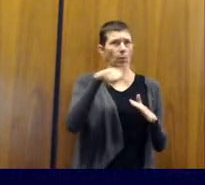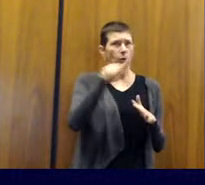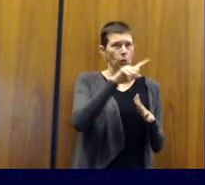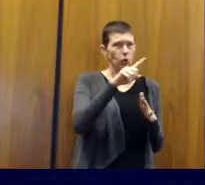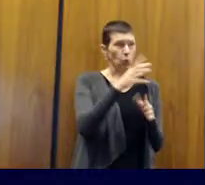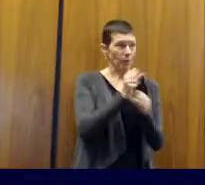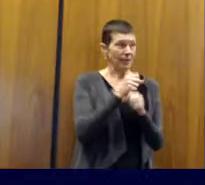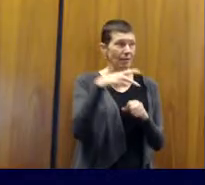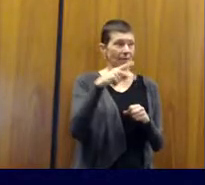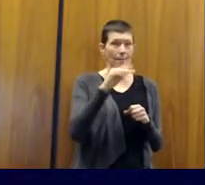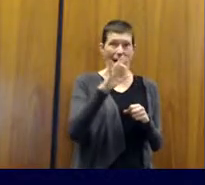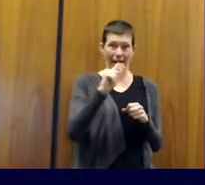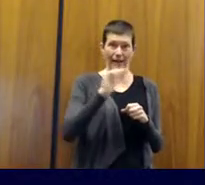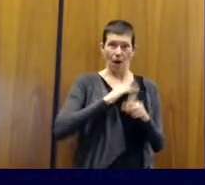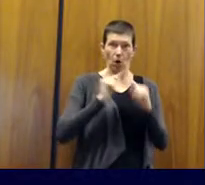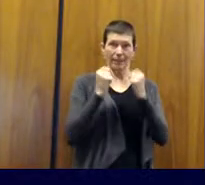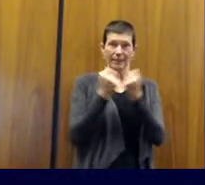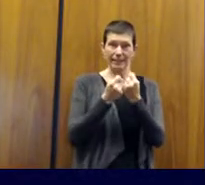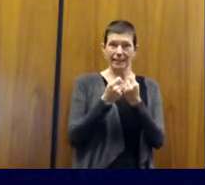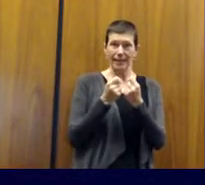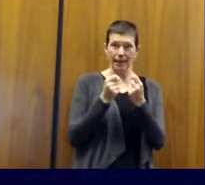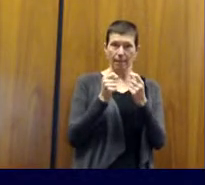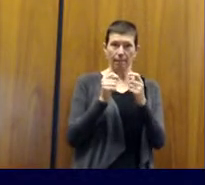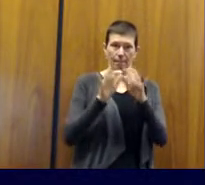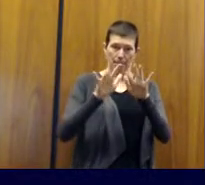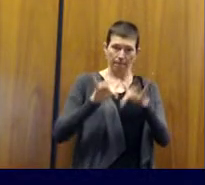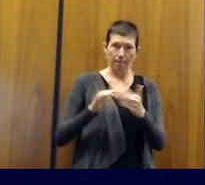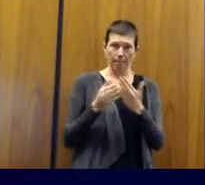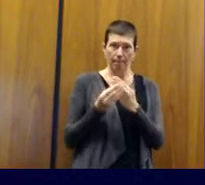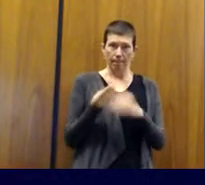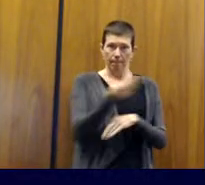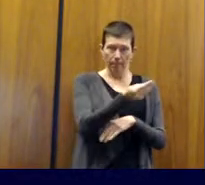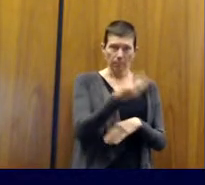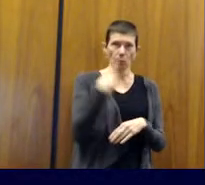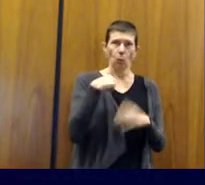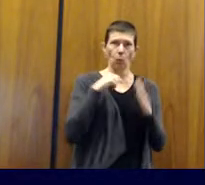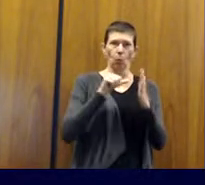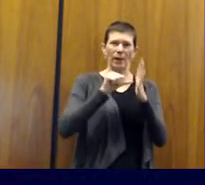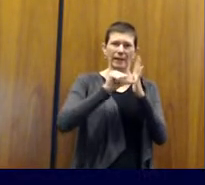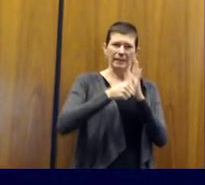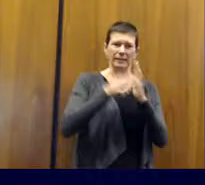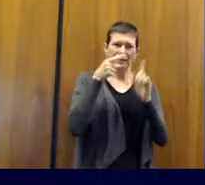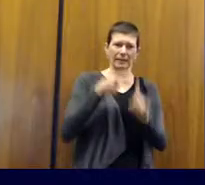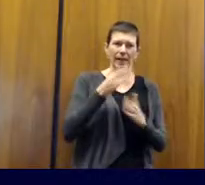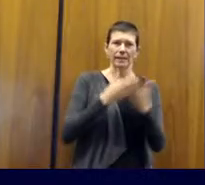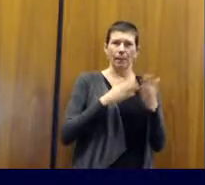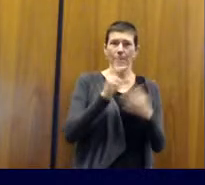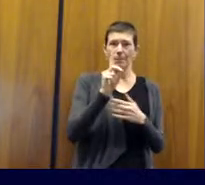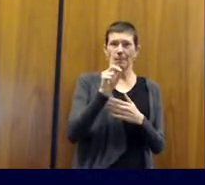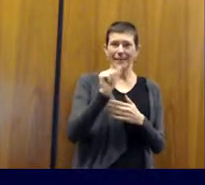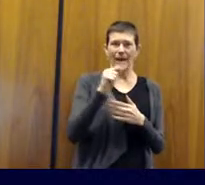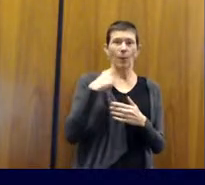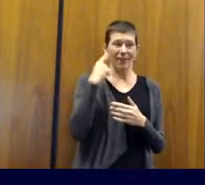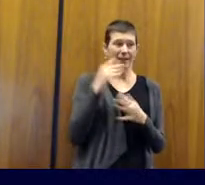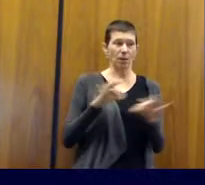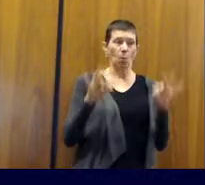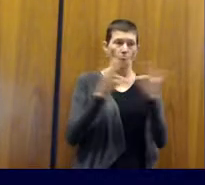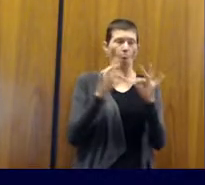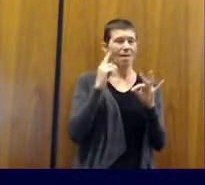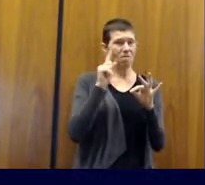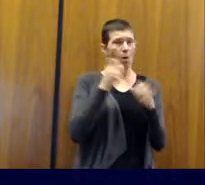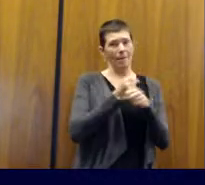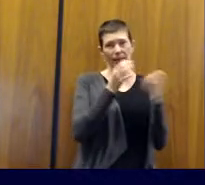the packet that our team has put together. We highlighted some data that we think is important for decision